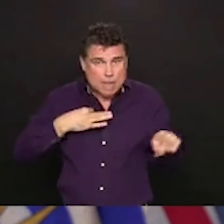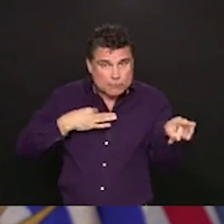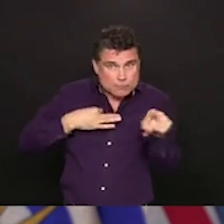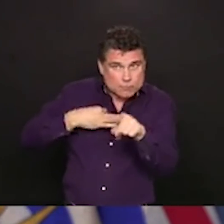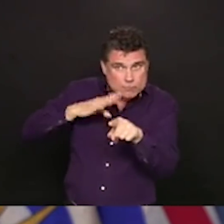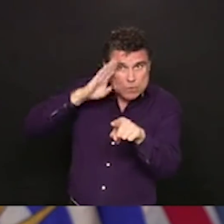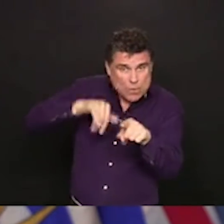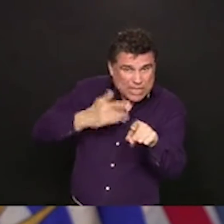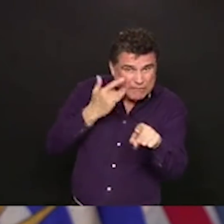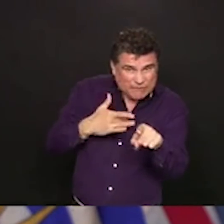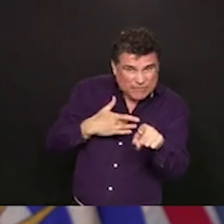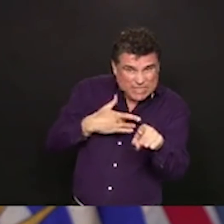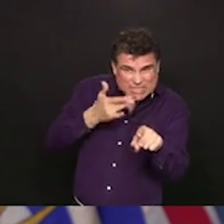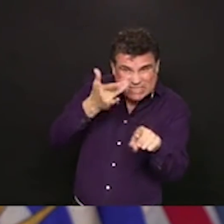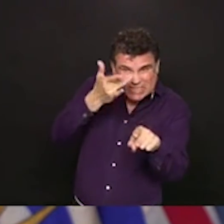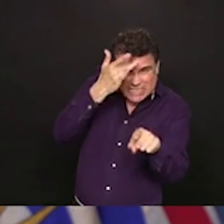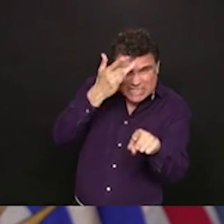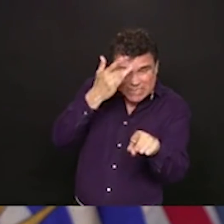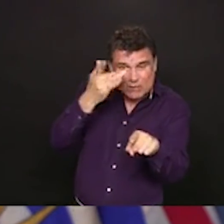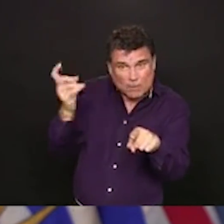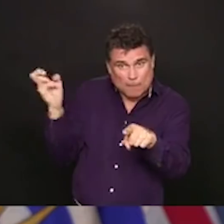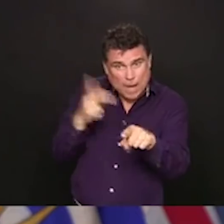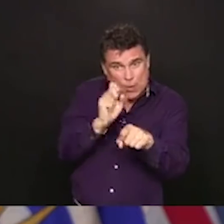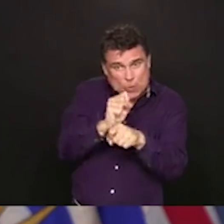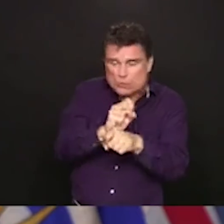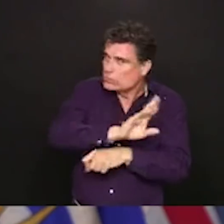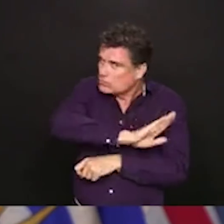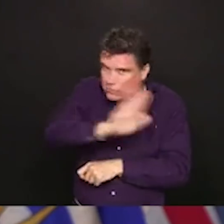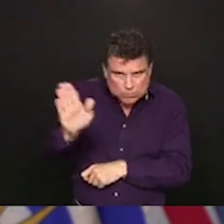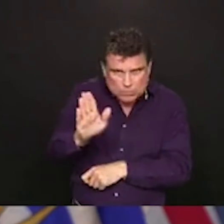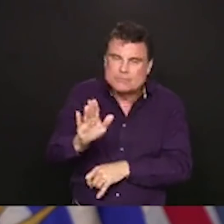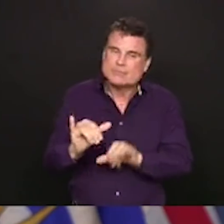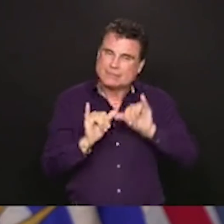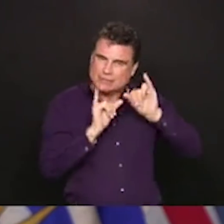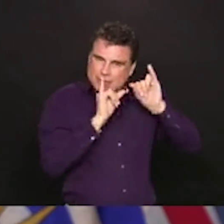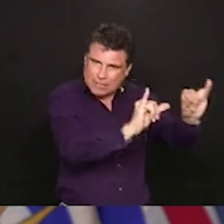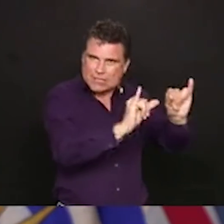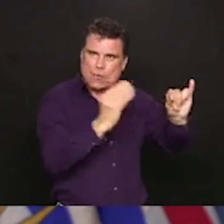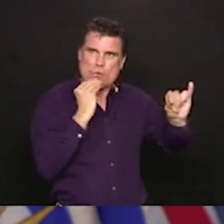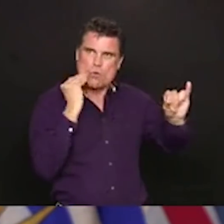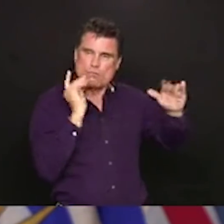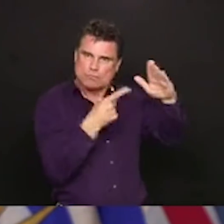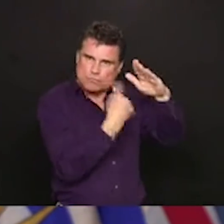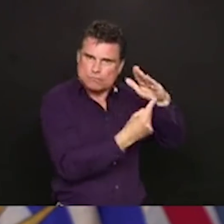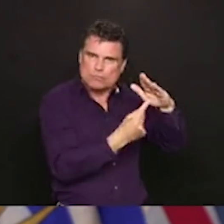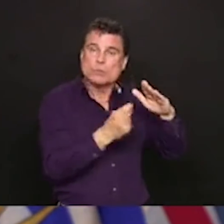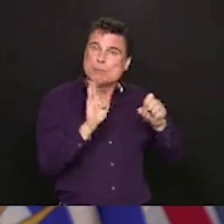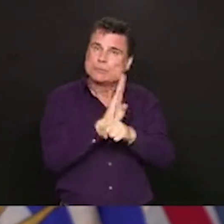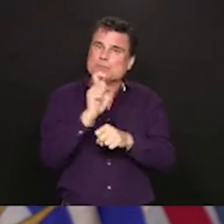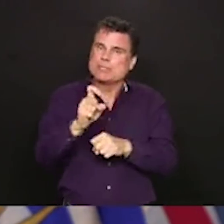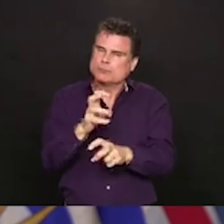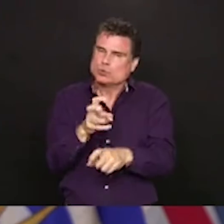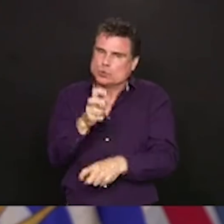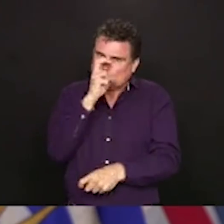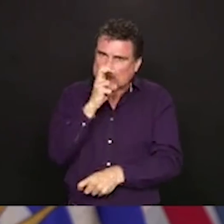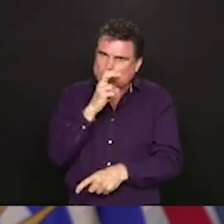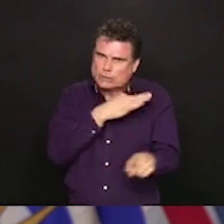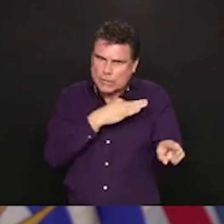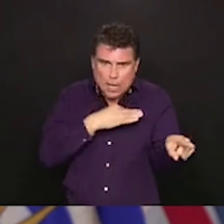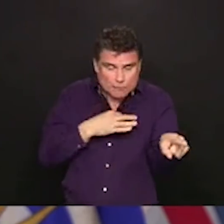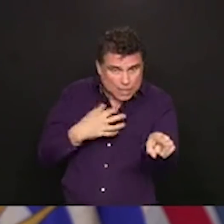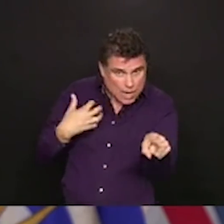allow other things to happen as well. So if I'm working in a higher risk environment, like in a dental office